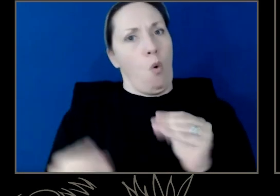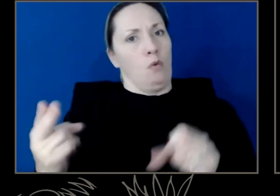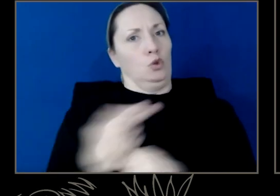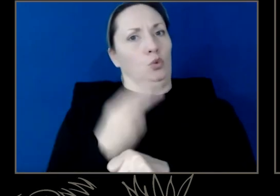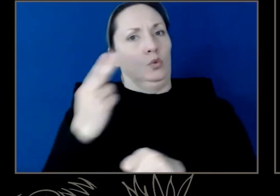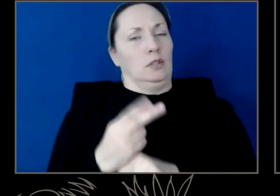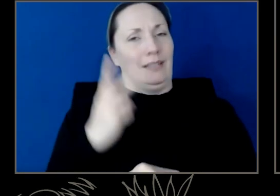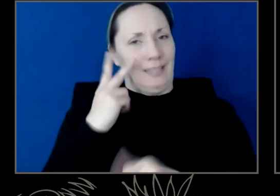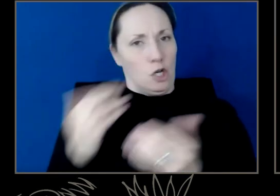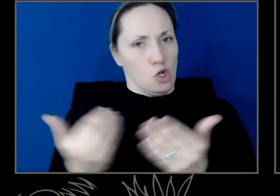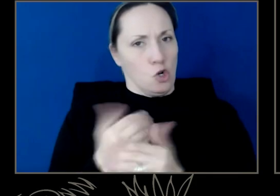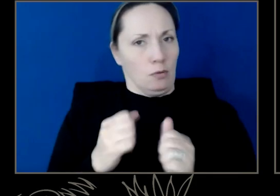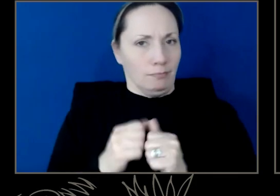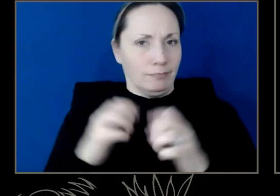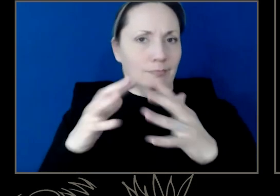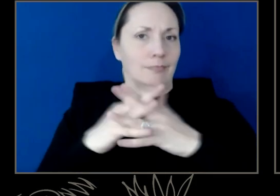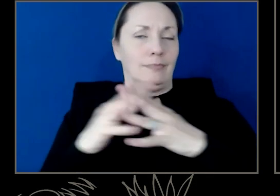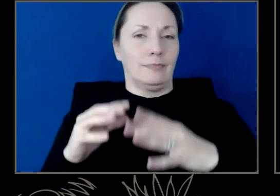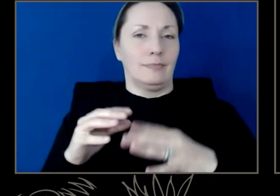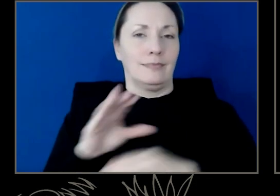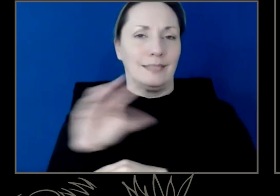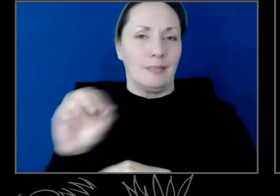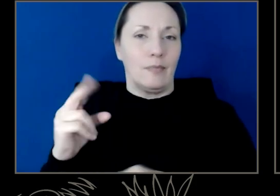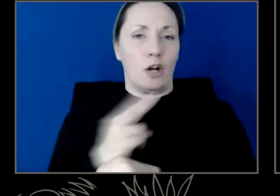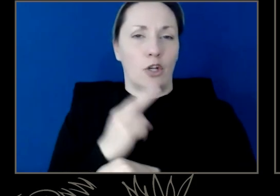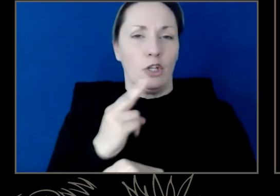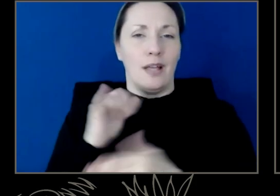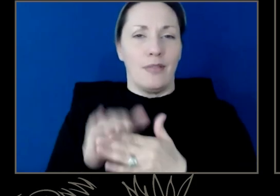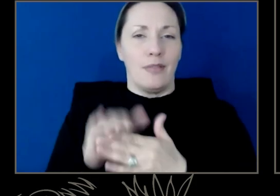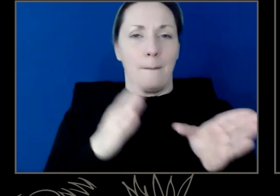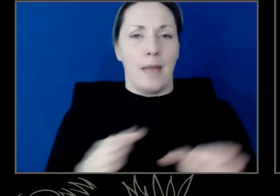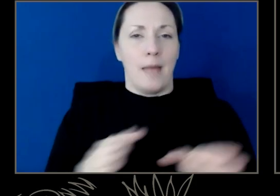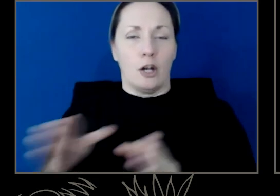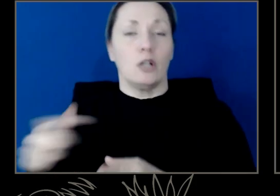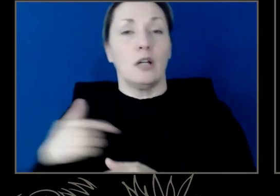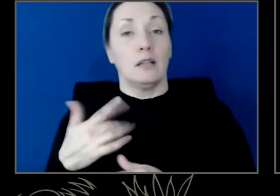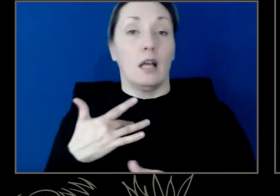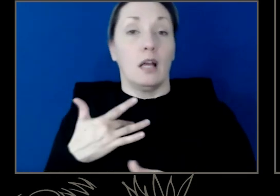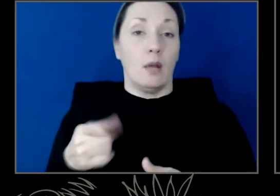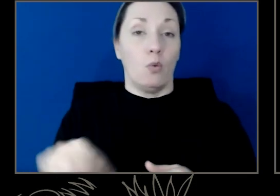new startups. They're using this kind of pattern, and eventually they